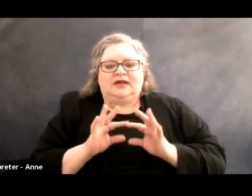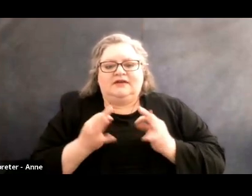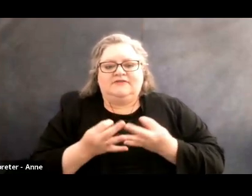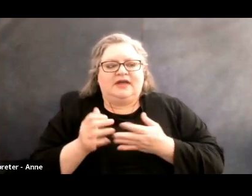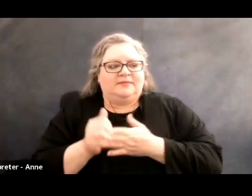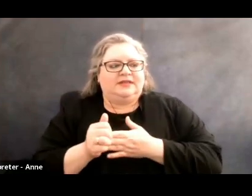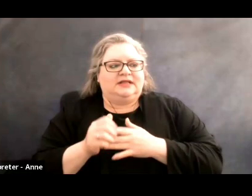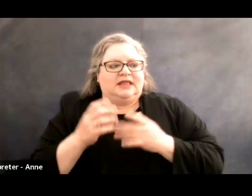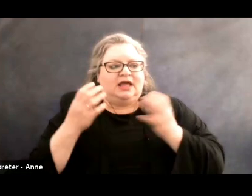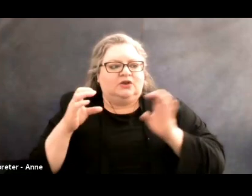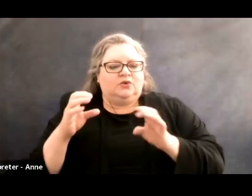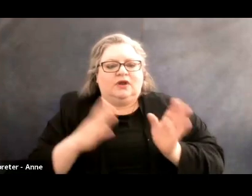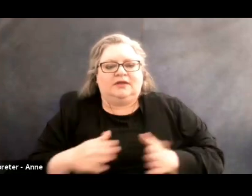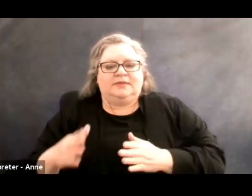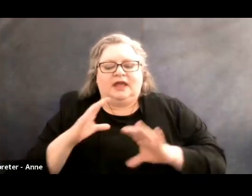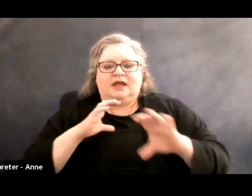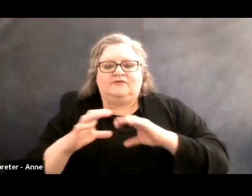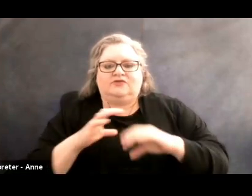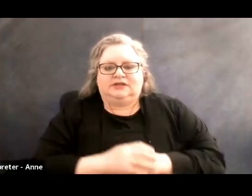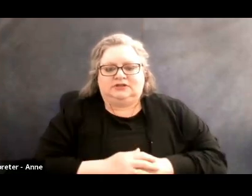family-led crisis plan conversation.